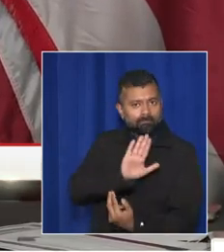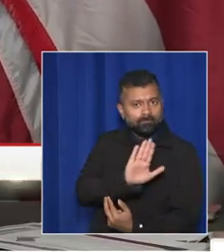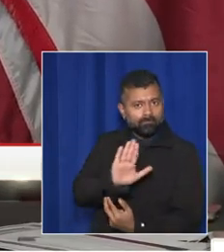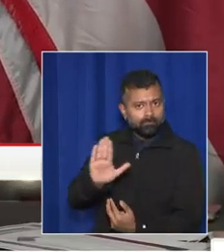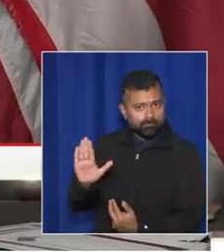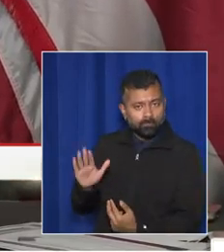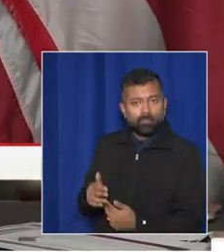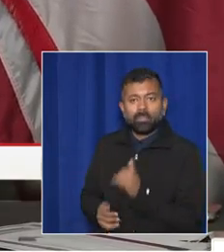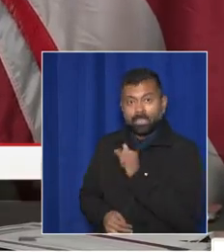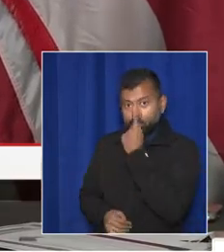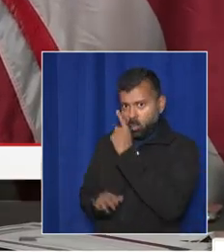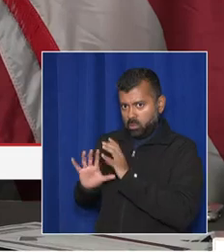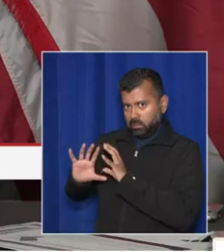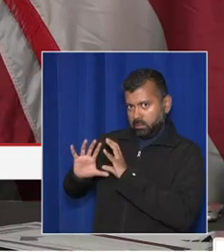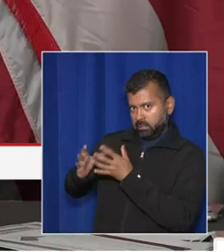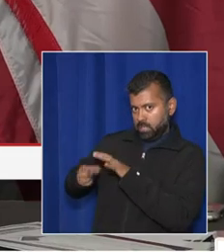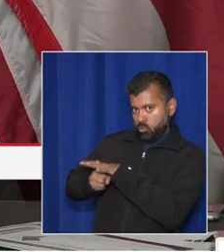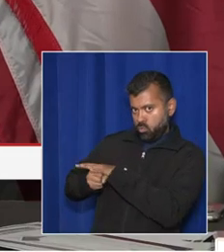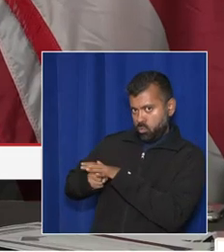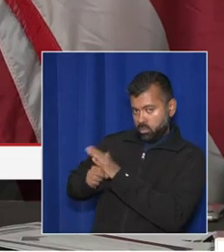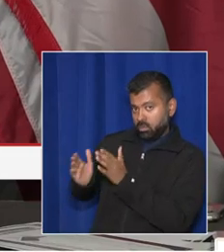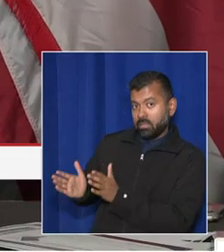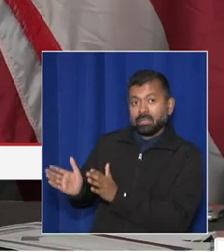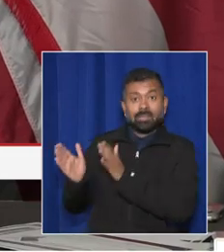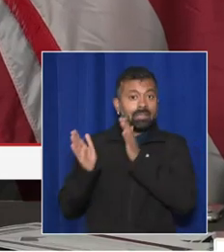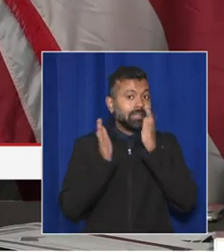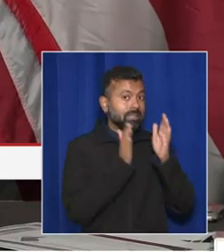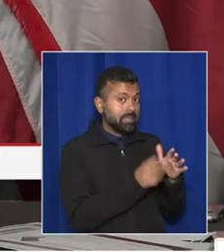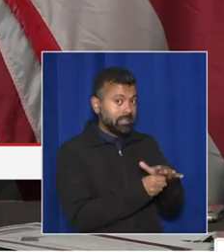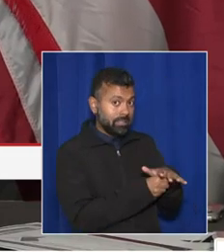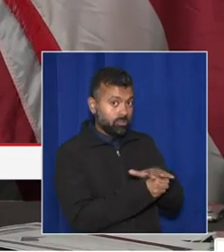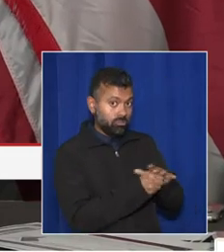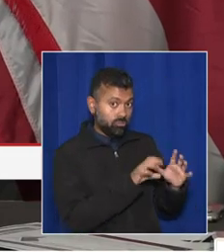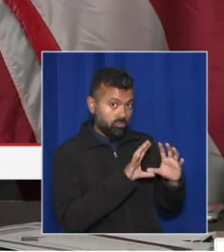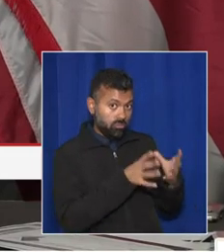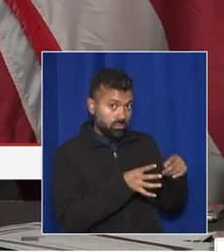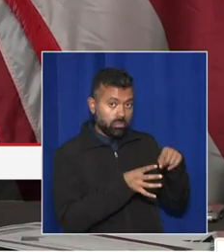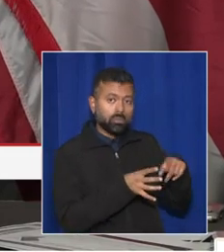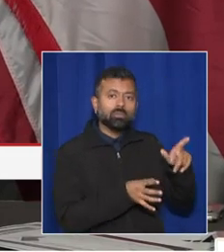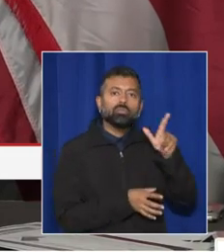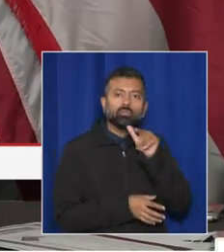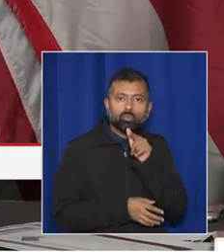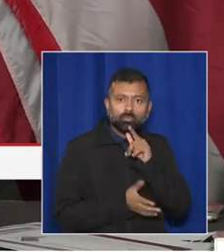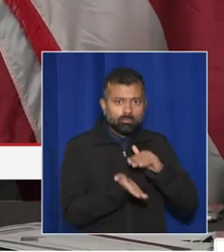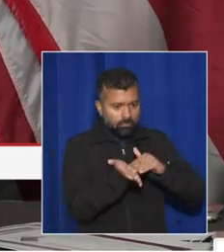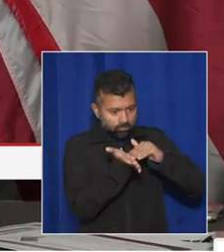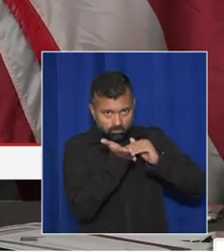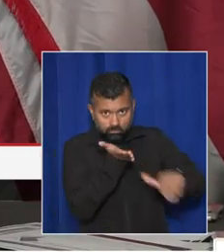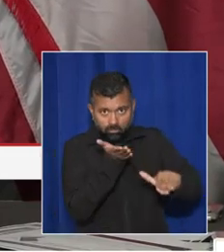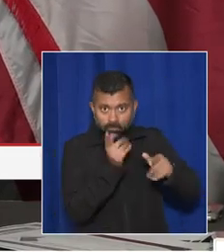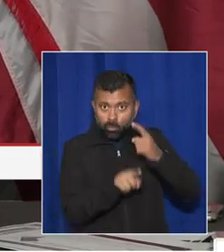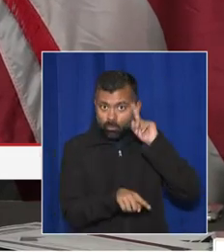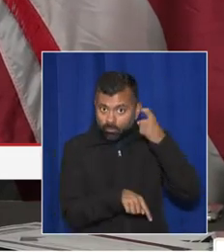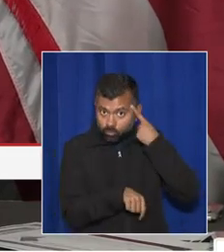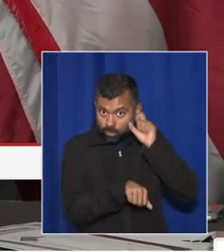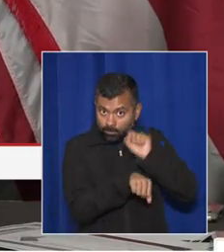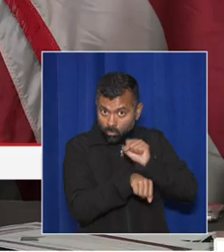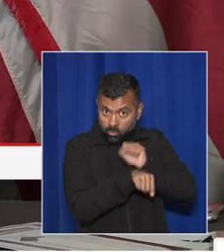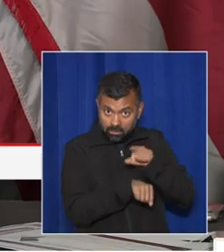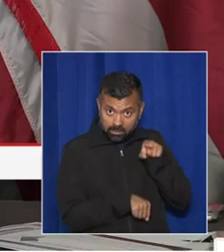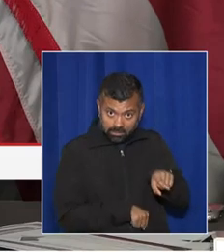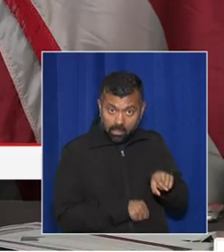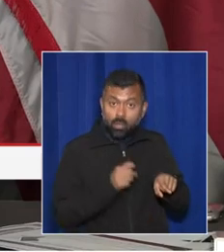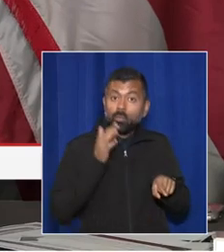there are another class of separations for people who were separated from their federal job due to